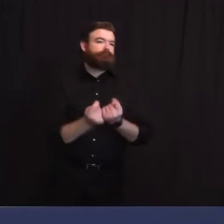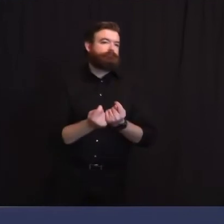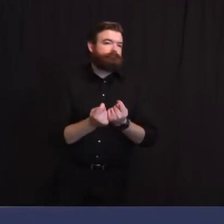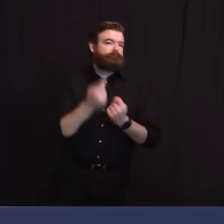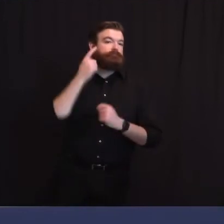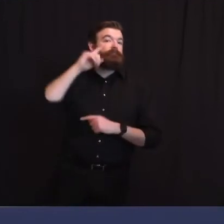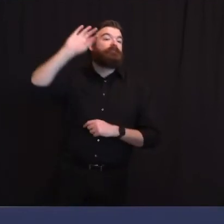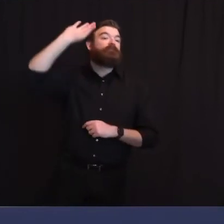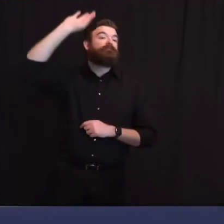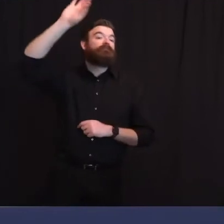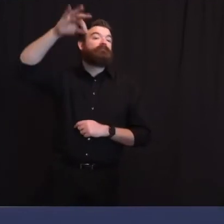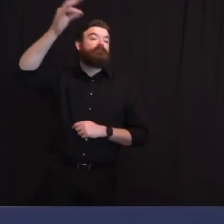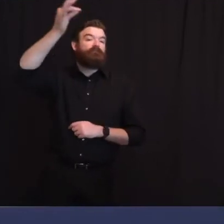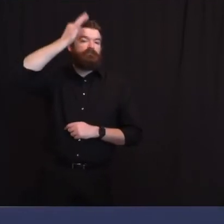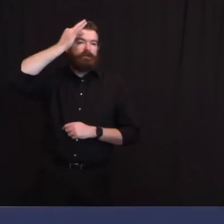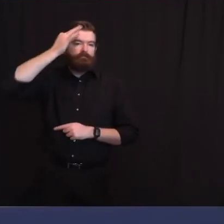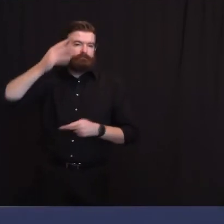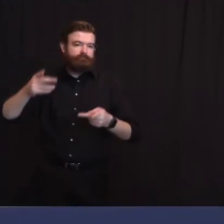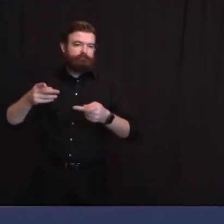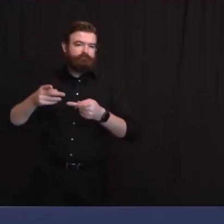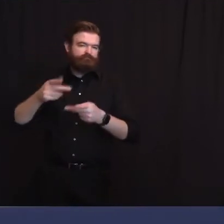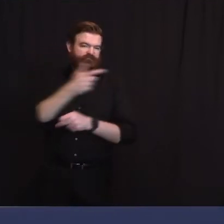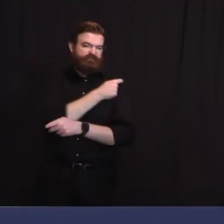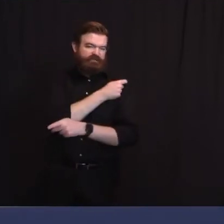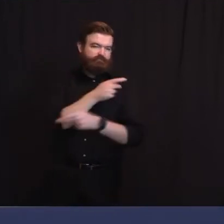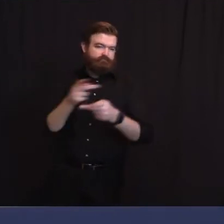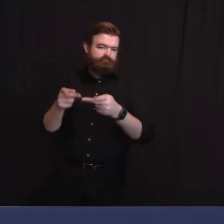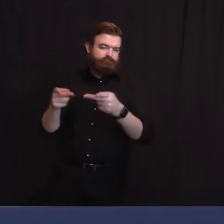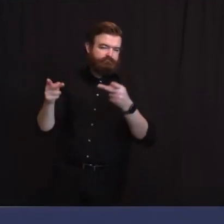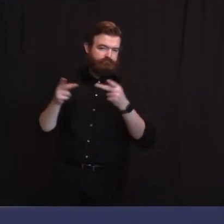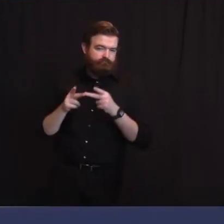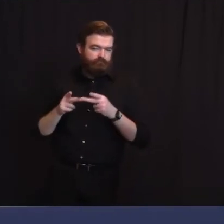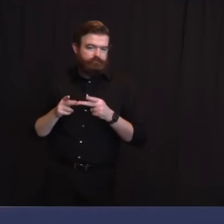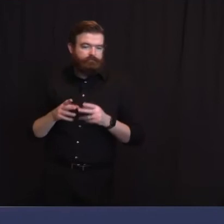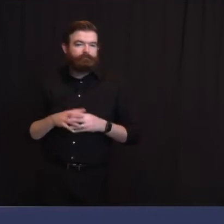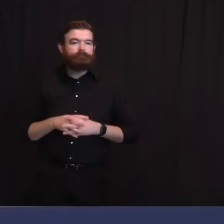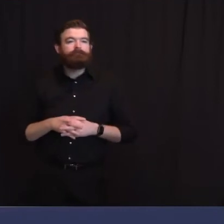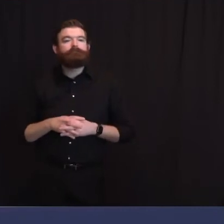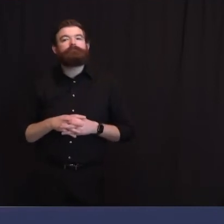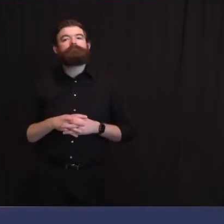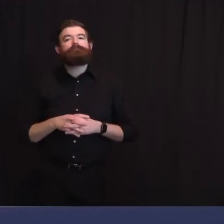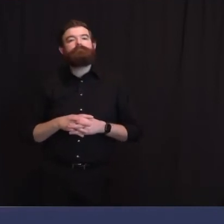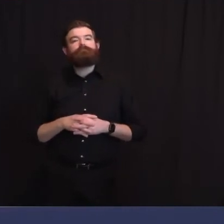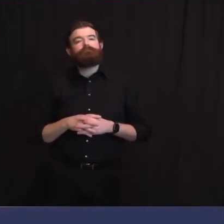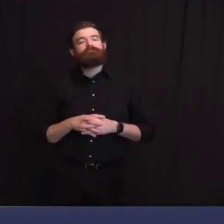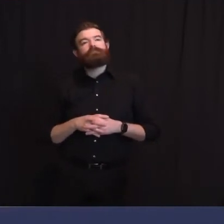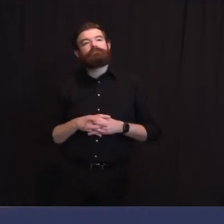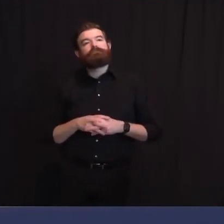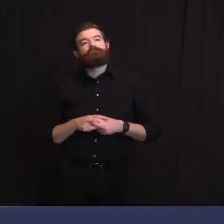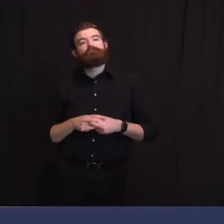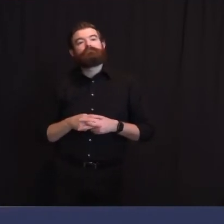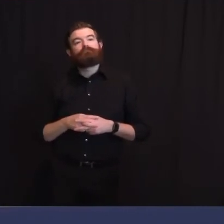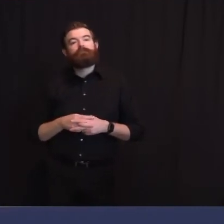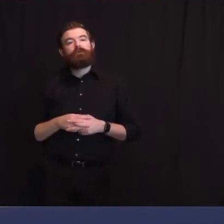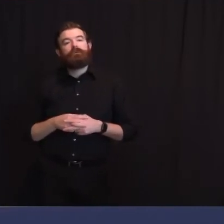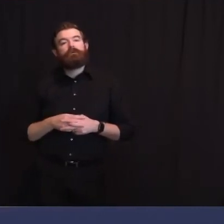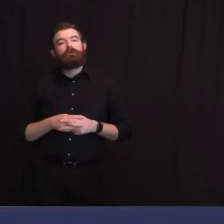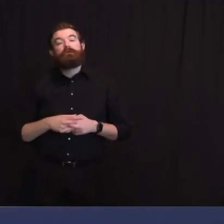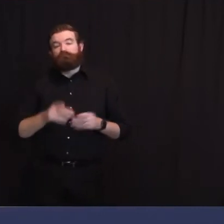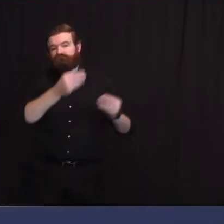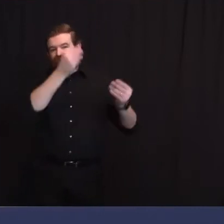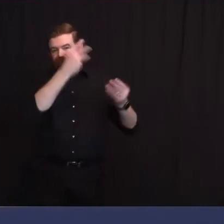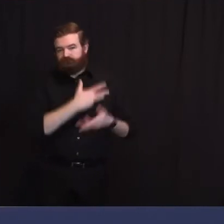to be first in line, and I've had positive feedback from FEMA Region 2 that New Jersey is poised to support one of